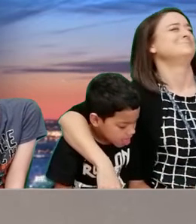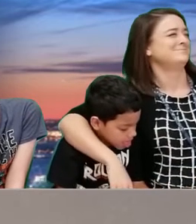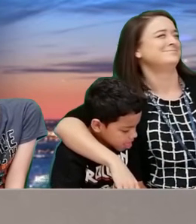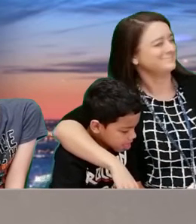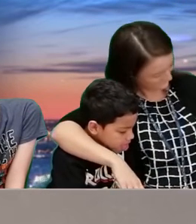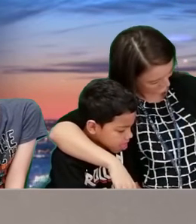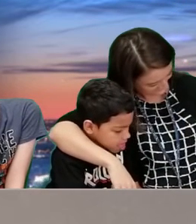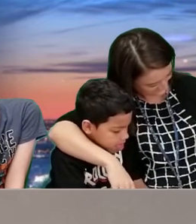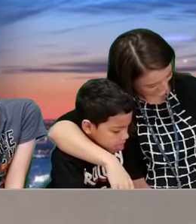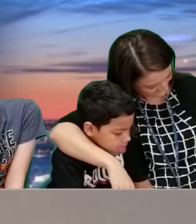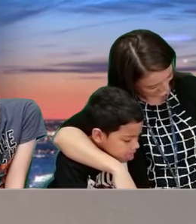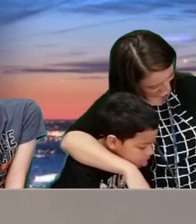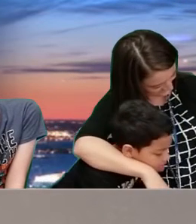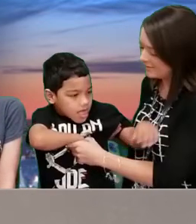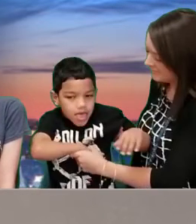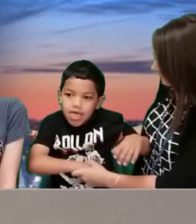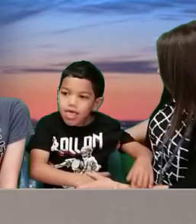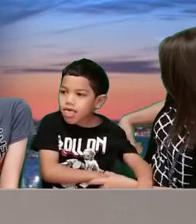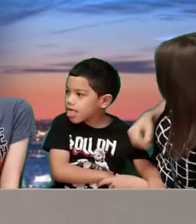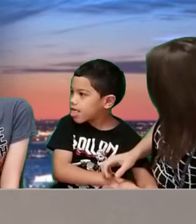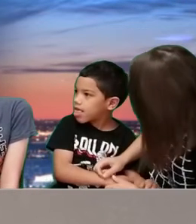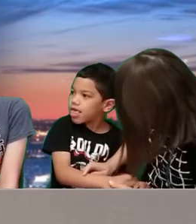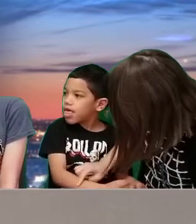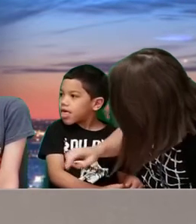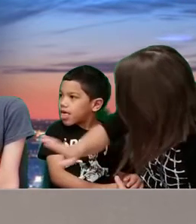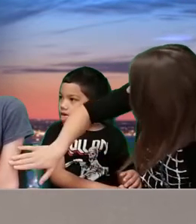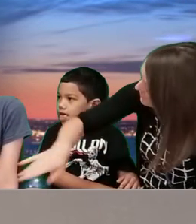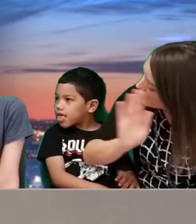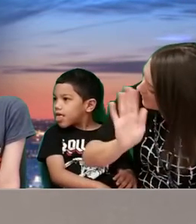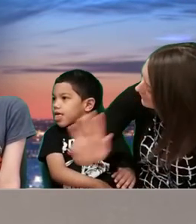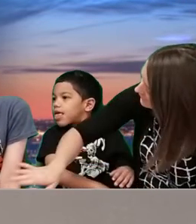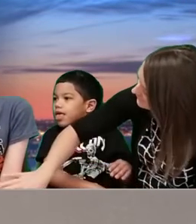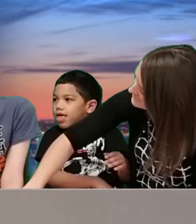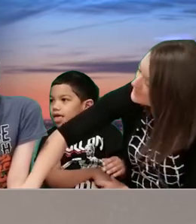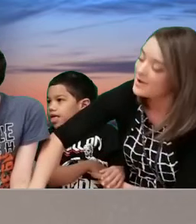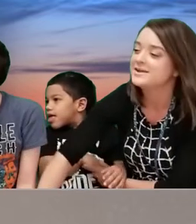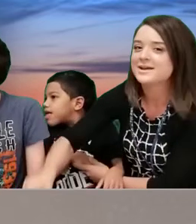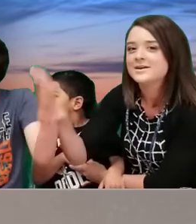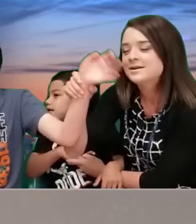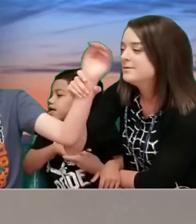Means to resist temptation. That's it for the news. Can you say bye?